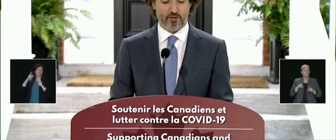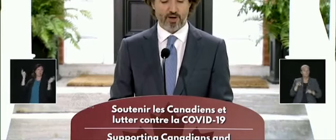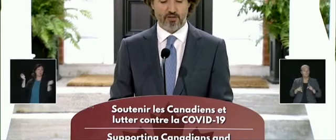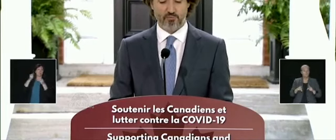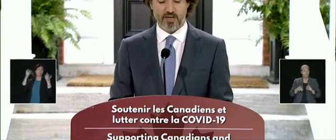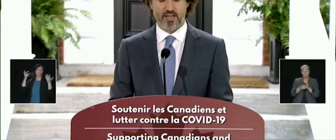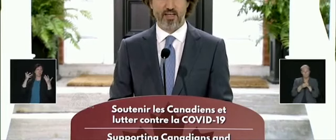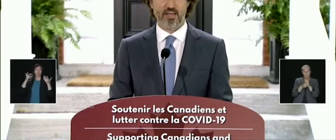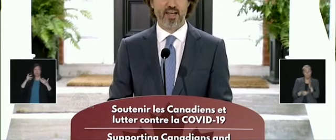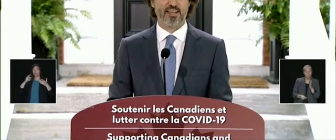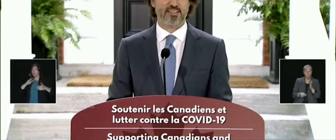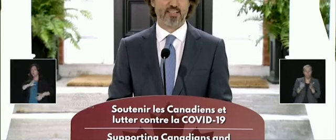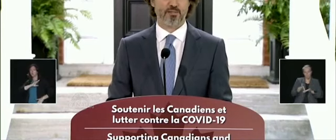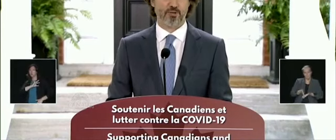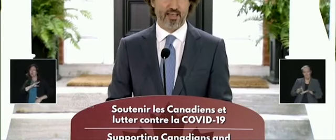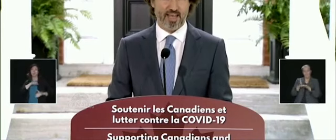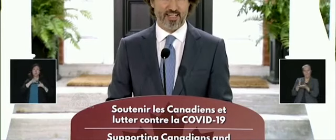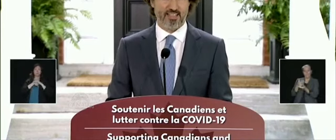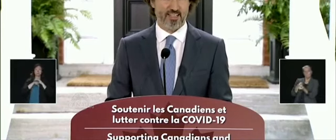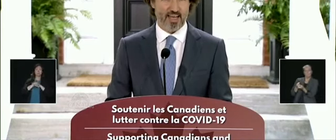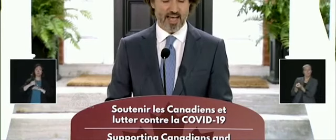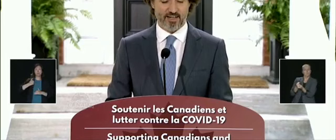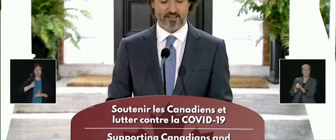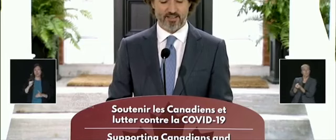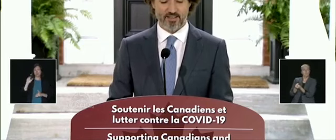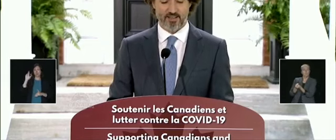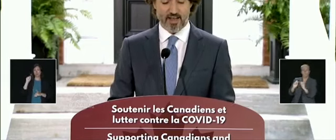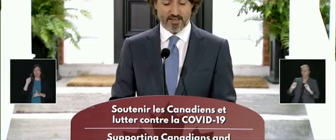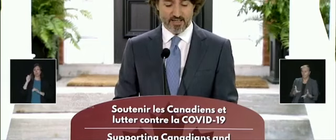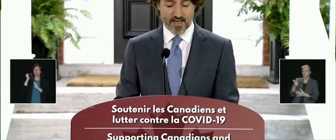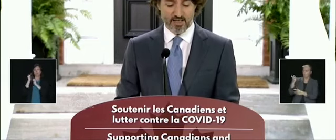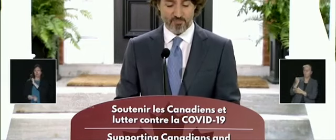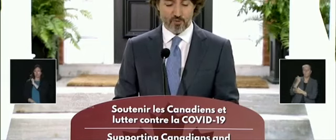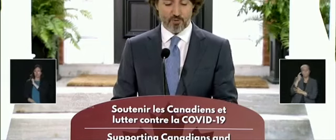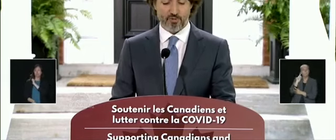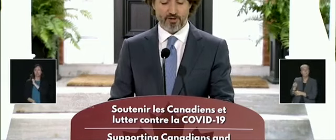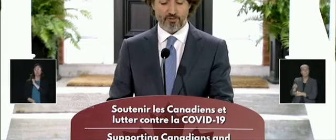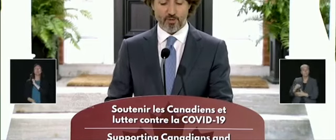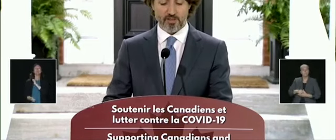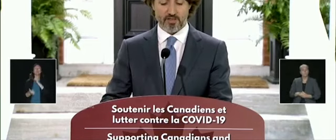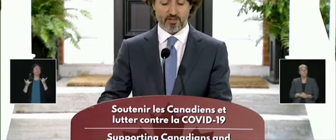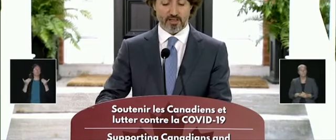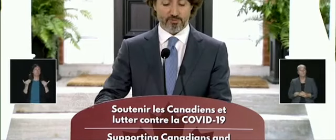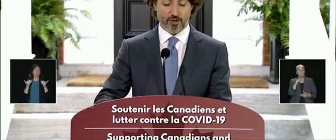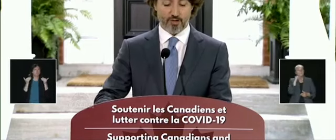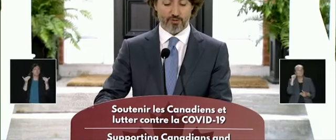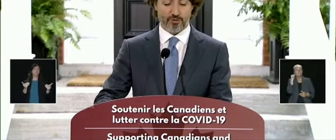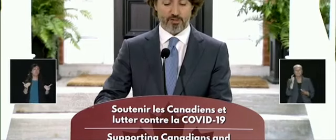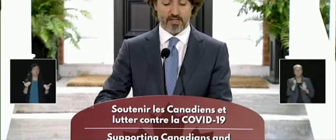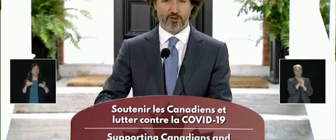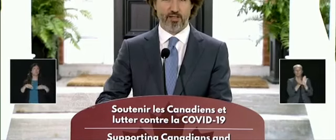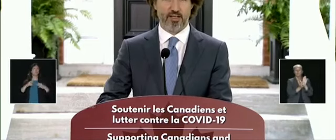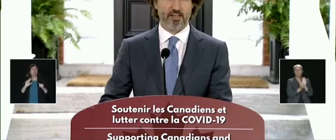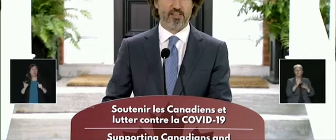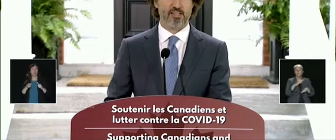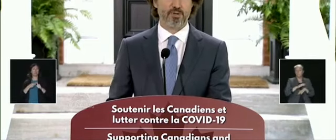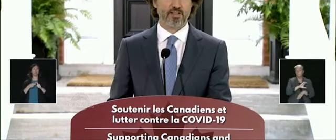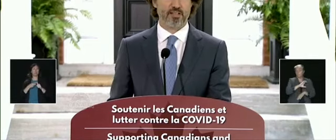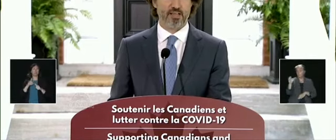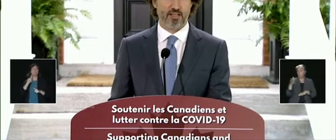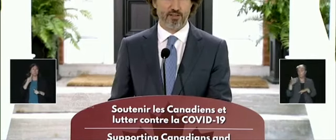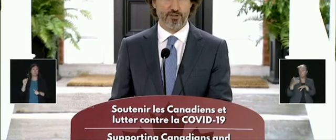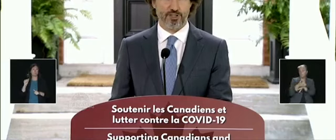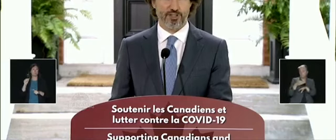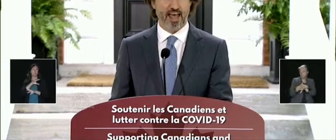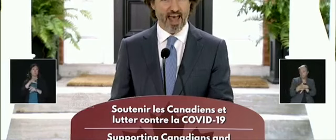government's groundbreaking Accessible Canada Act. And today, we're moving forward to deliver on the first ever